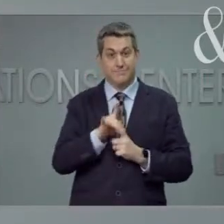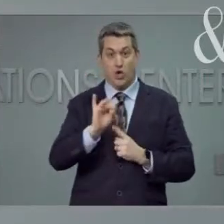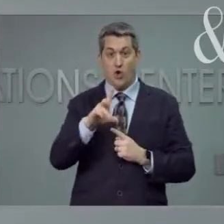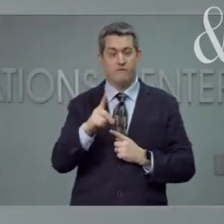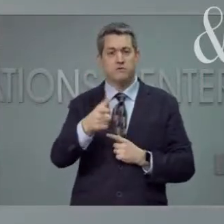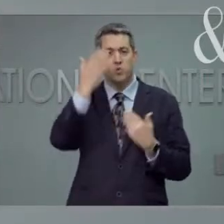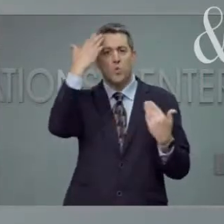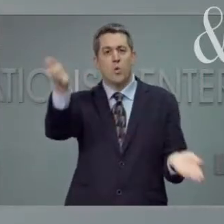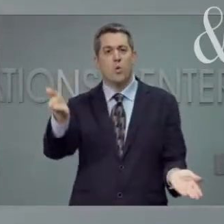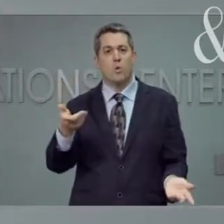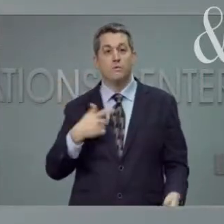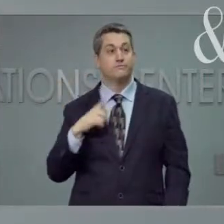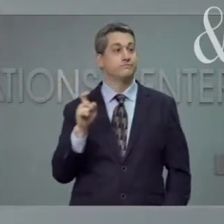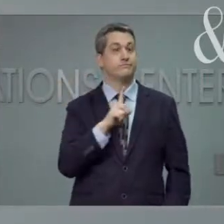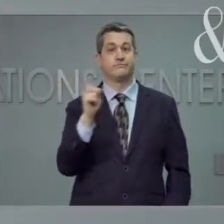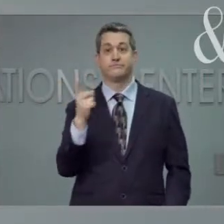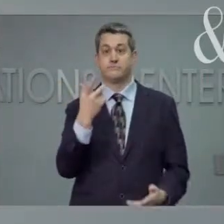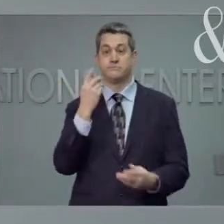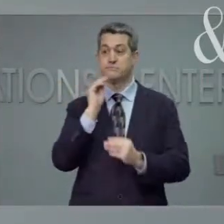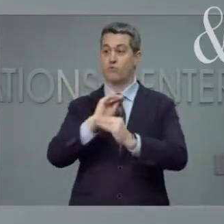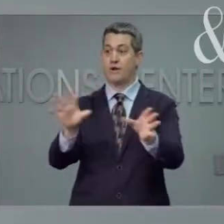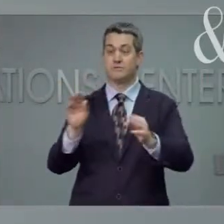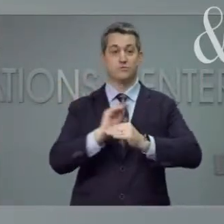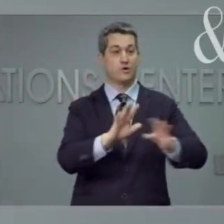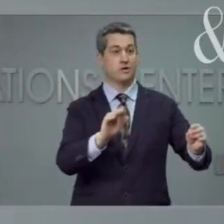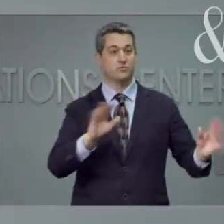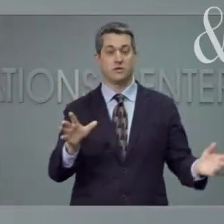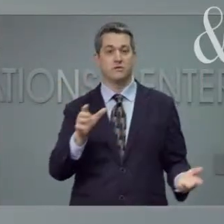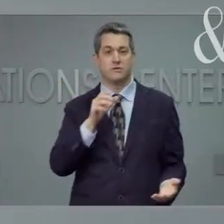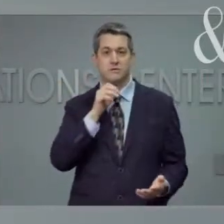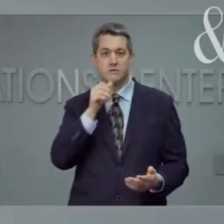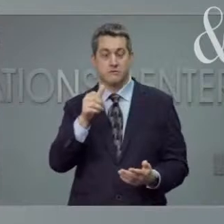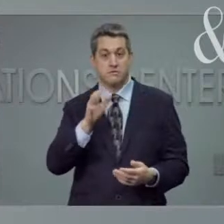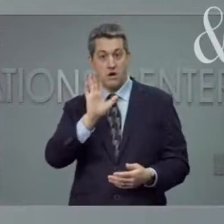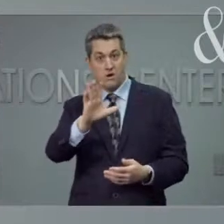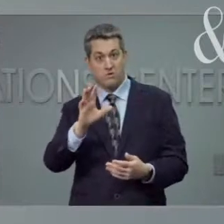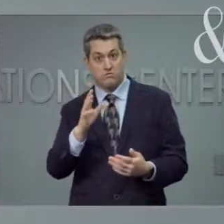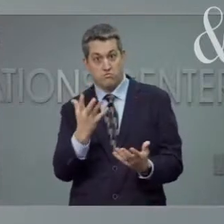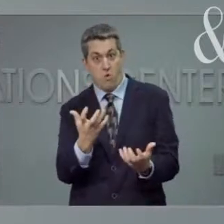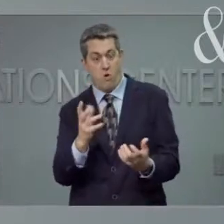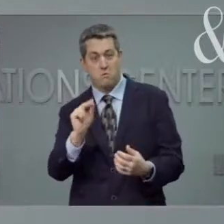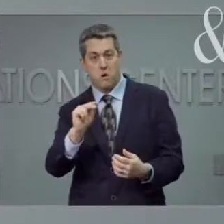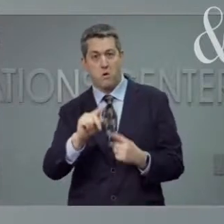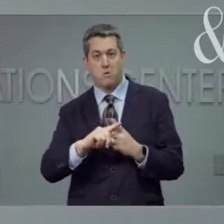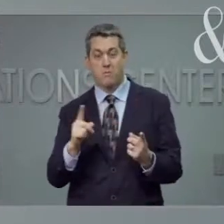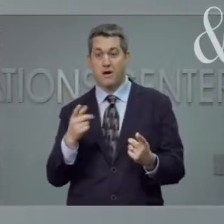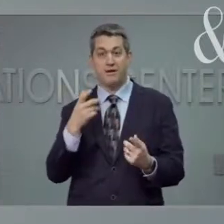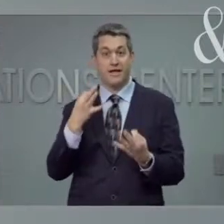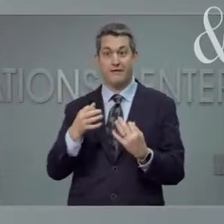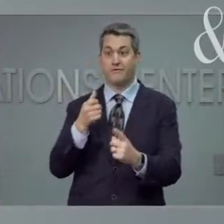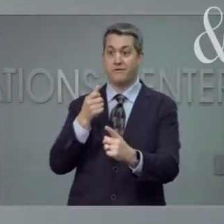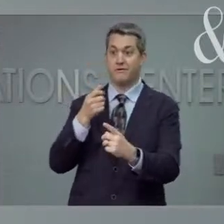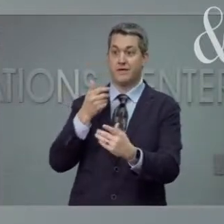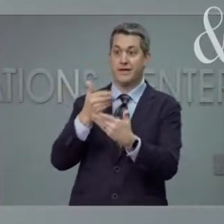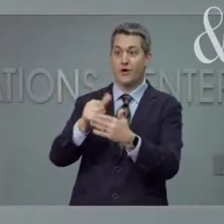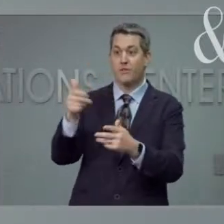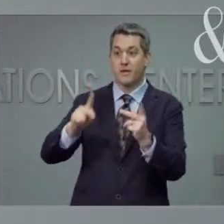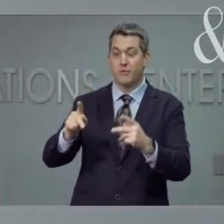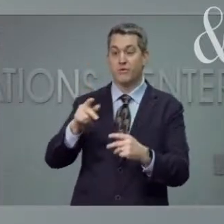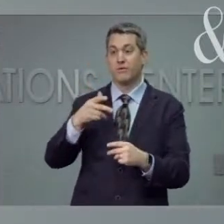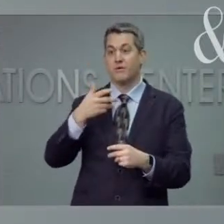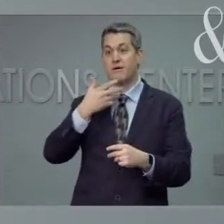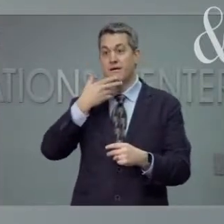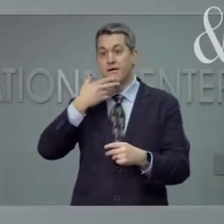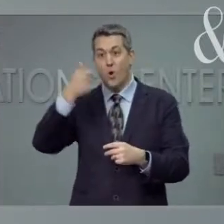you don't want to be spreading that to others who could be at higher risk because of their age or underlying medical conditions.